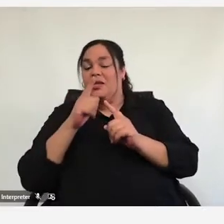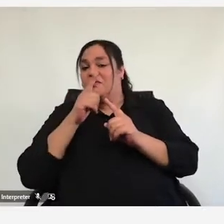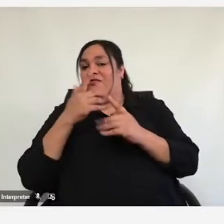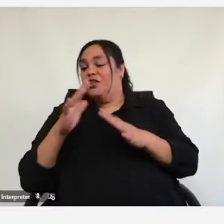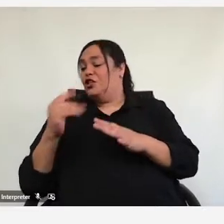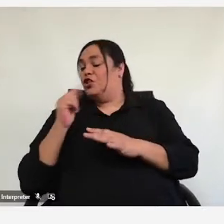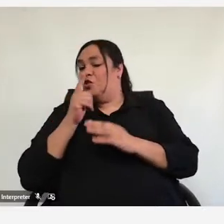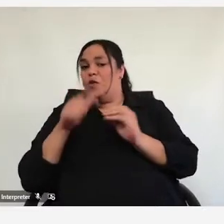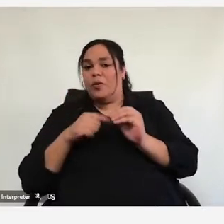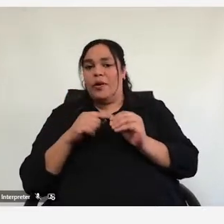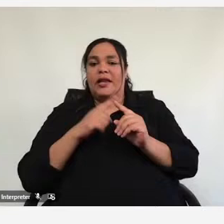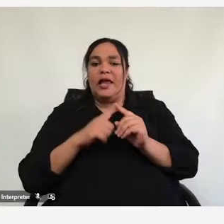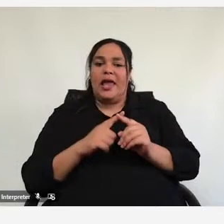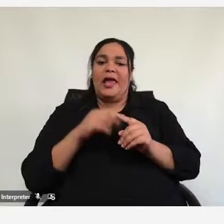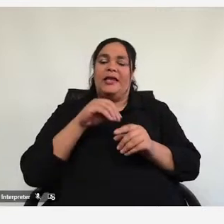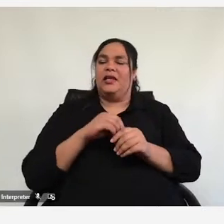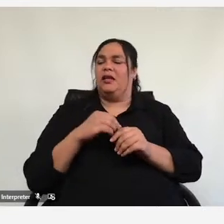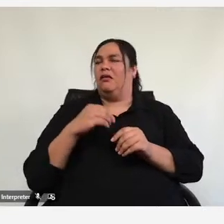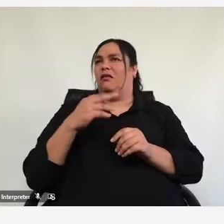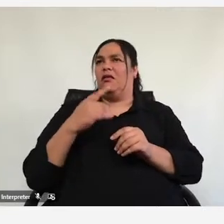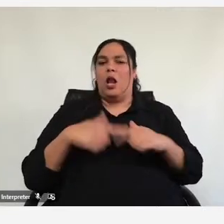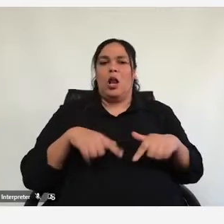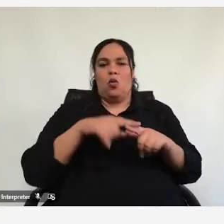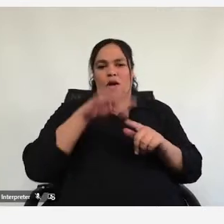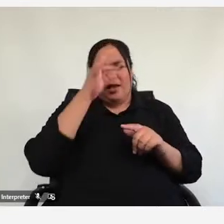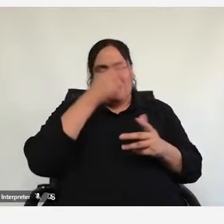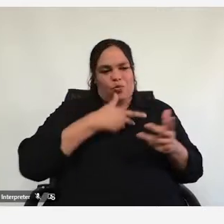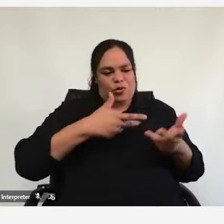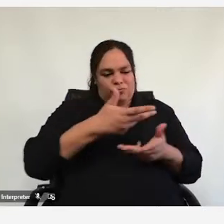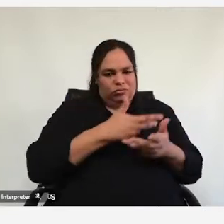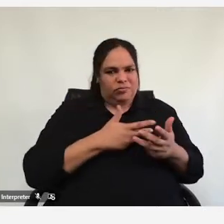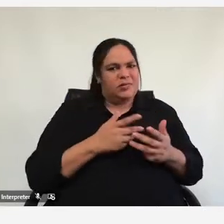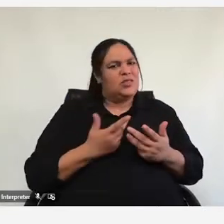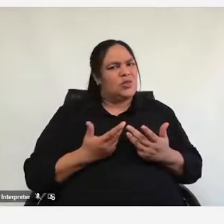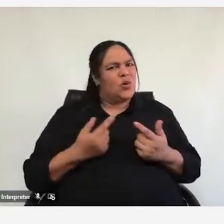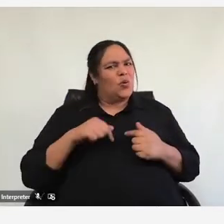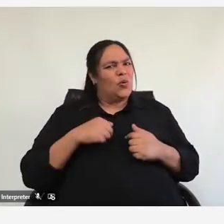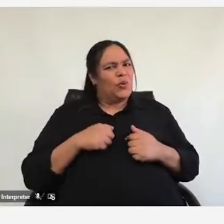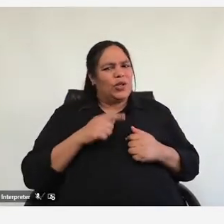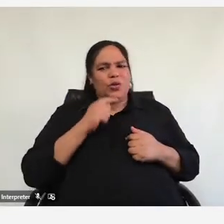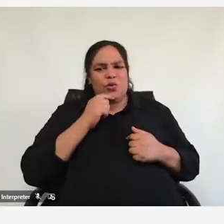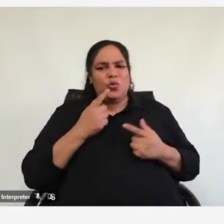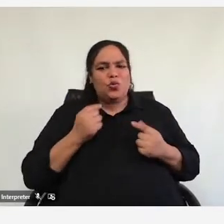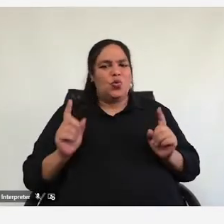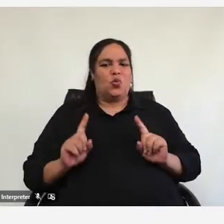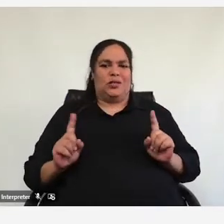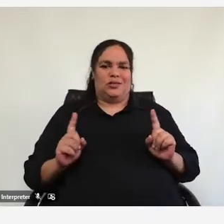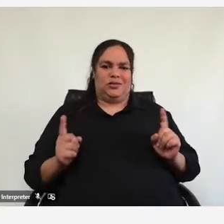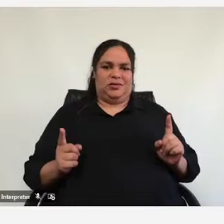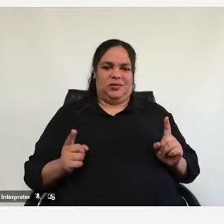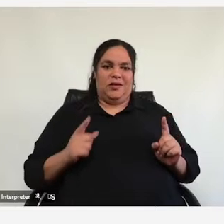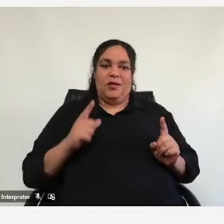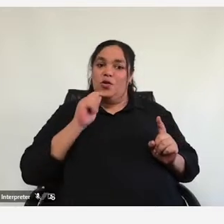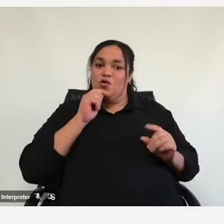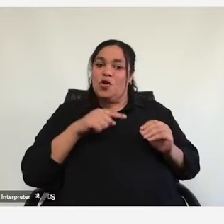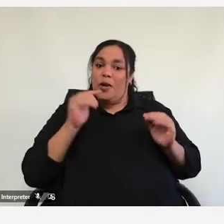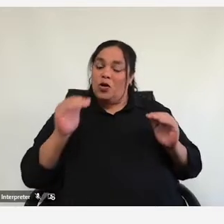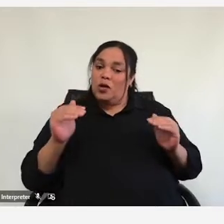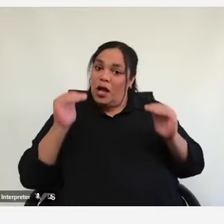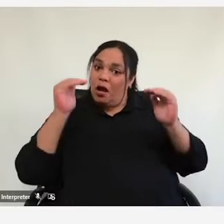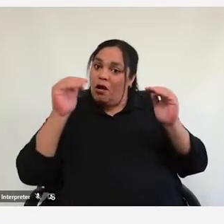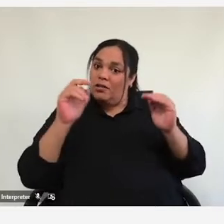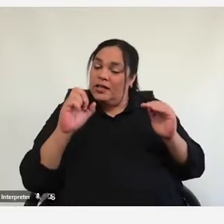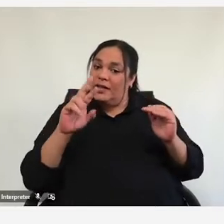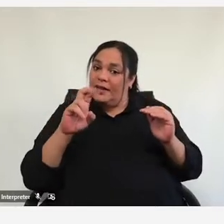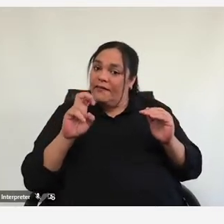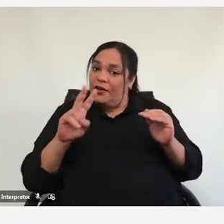yesterday, and we spoke about it in the local government, what are we actually doing? Is it about enhancing revenue,